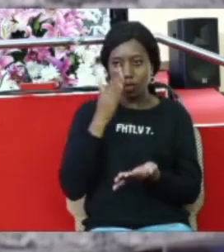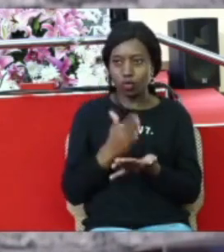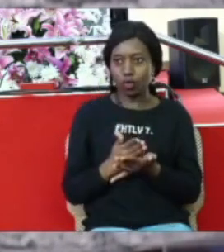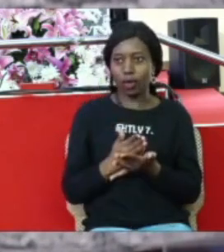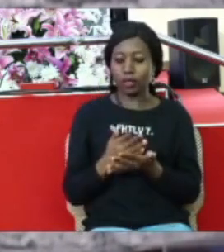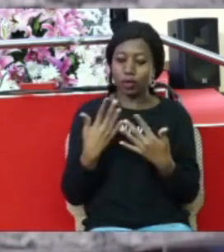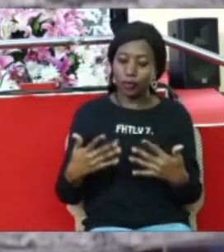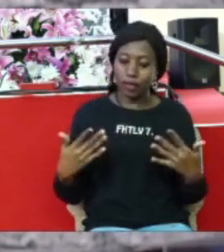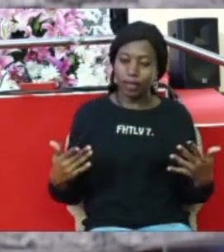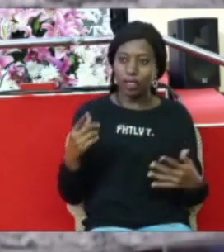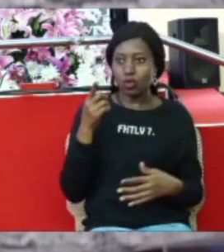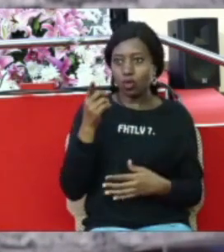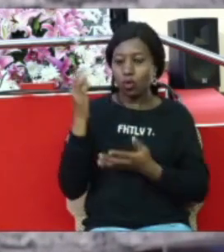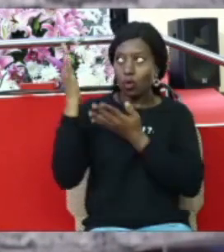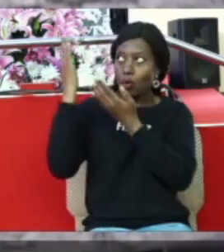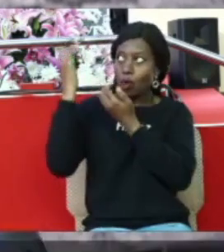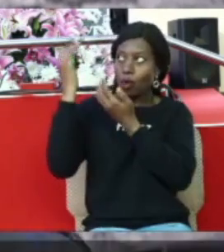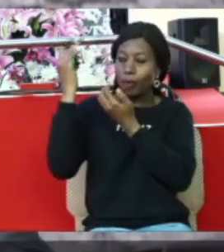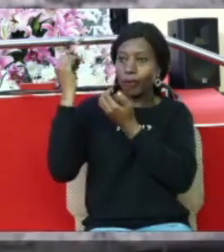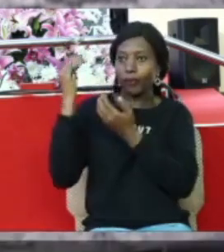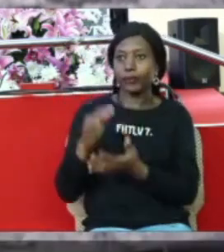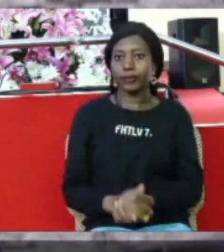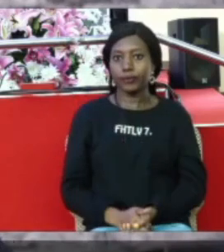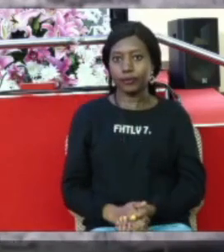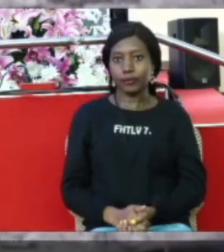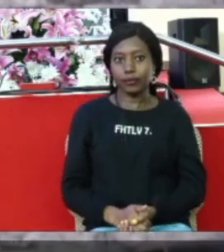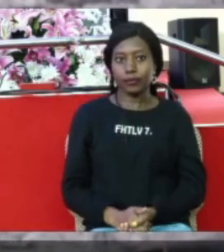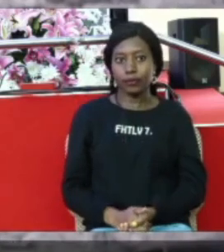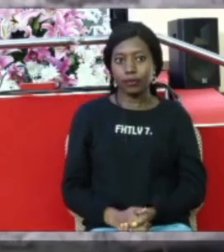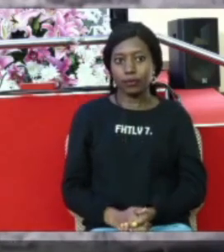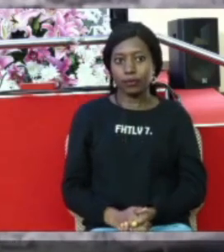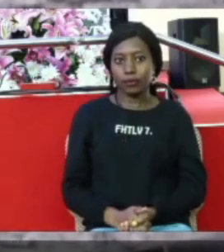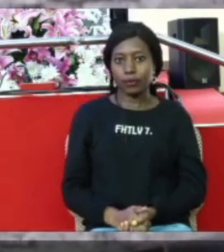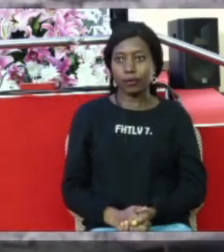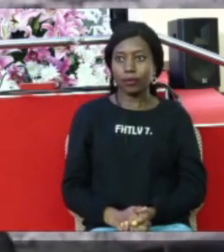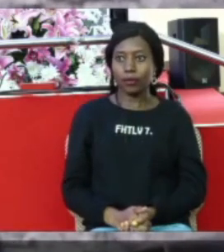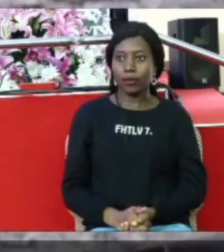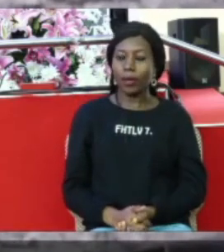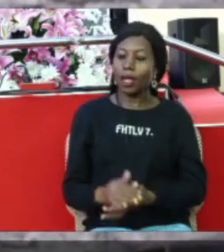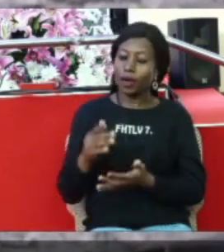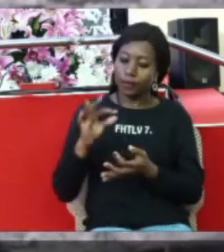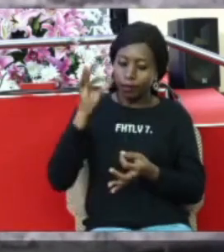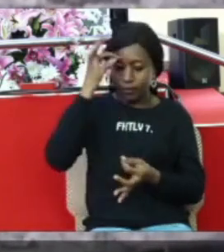things hoped for. Faith forms a solid ground for what is hoped for. Faith is a title deed of